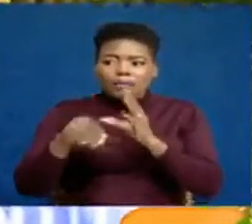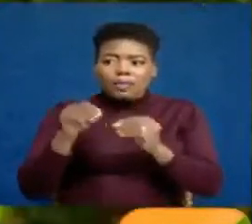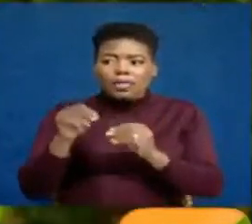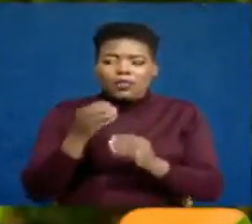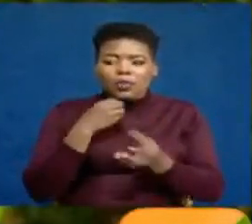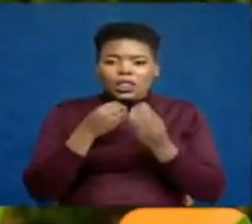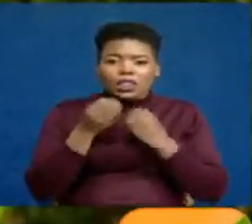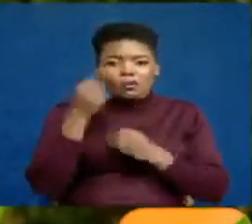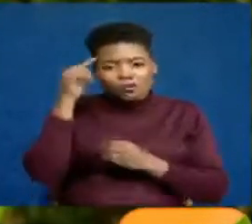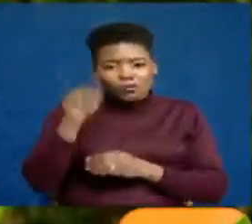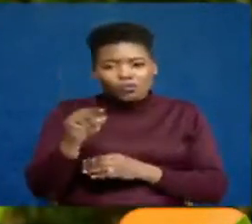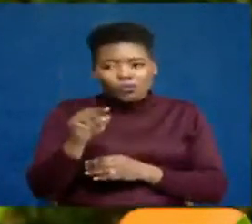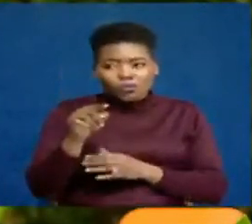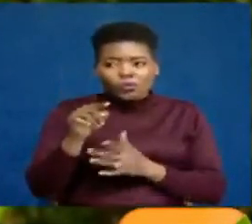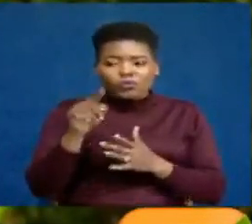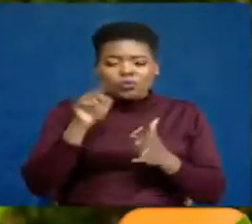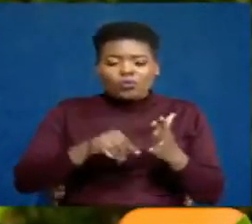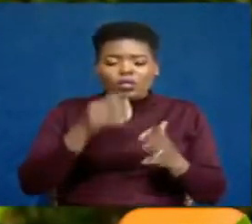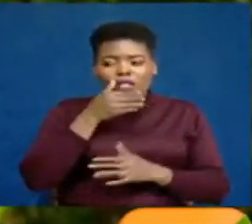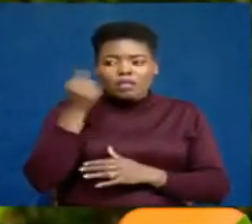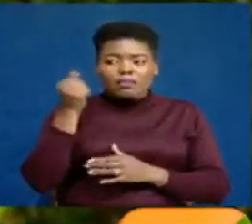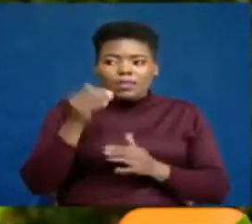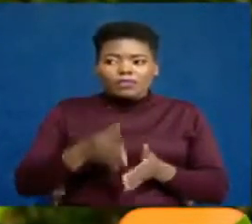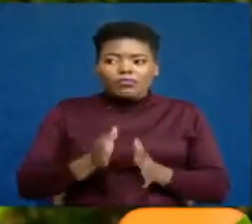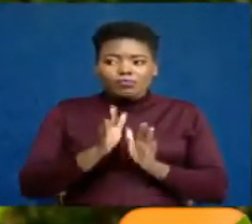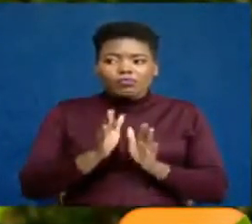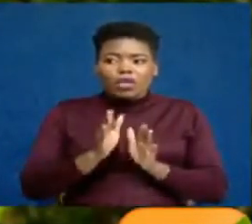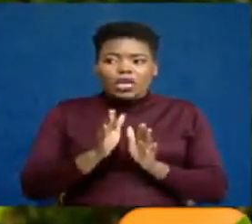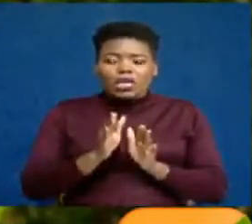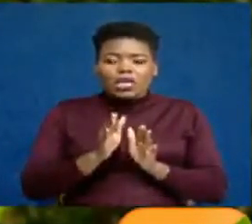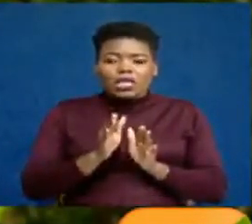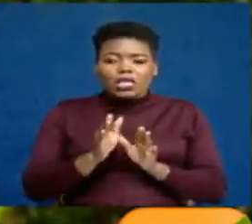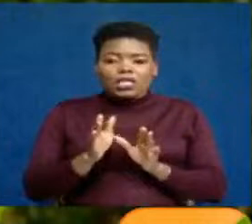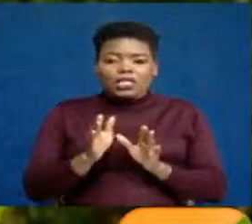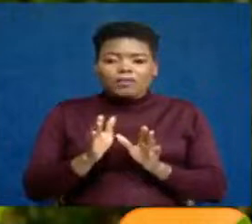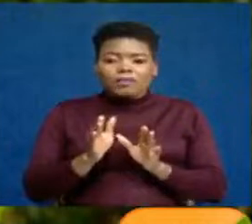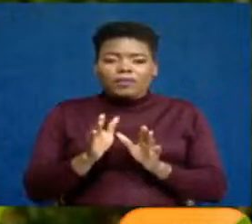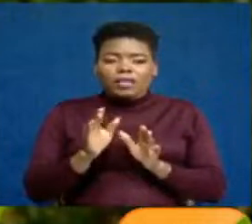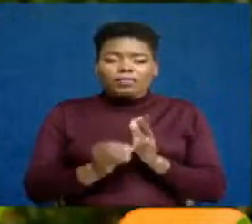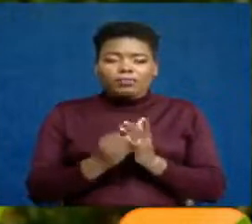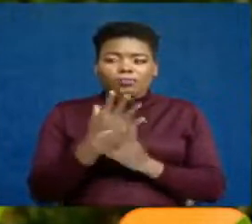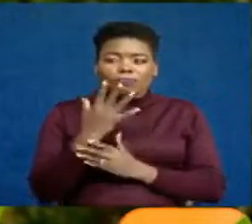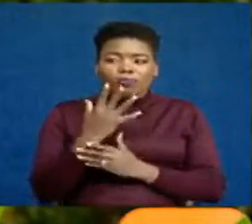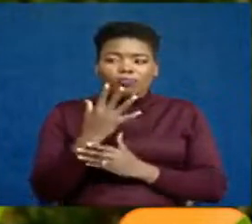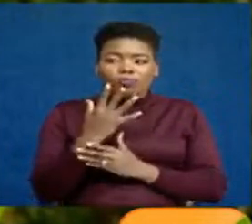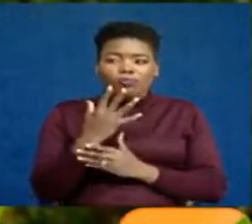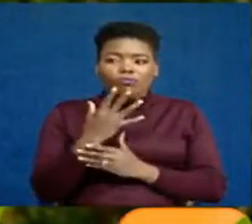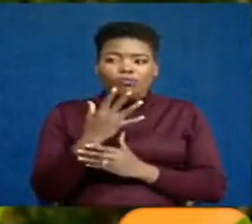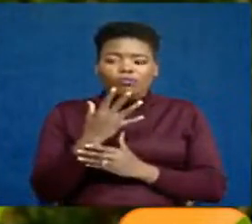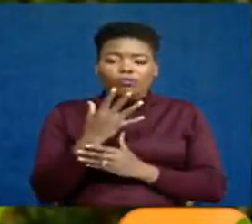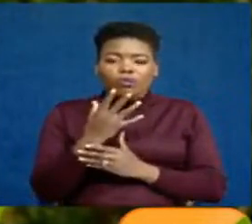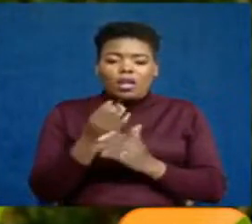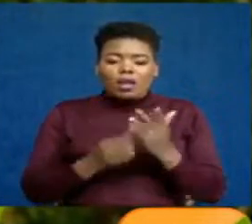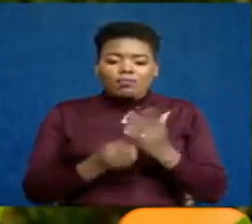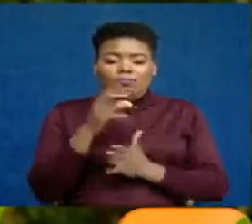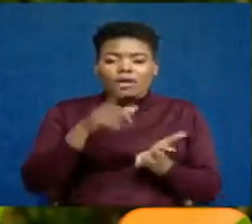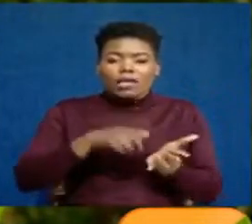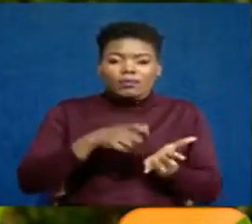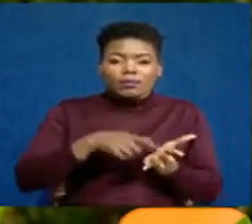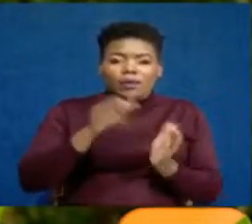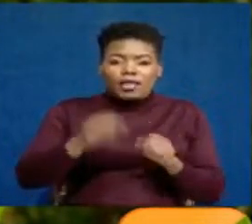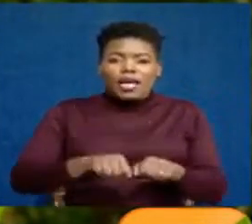you? So what is the best way forward is to harness or to come up with this consortia of bacteria that can do the